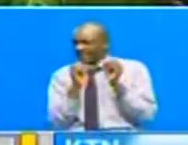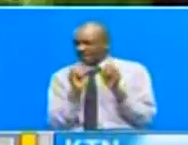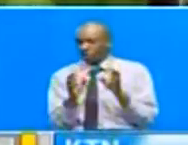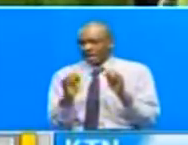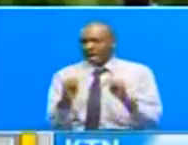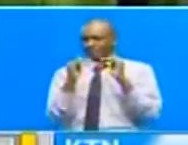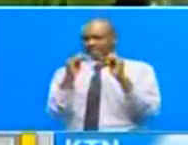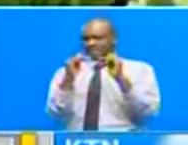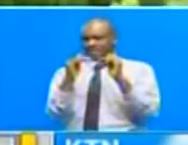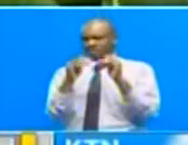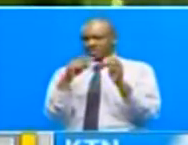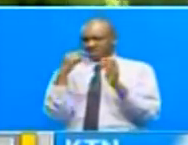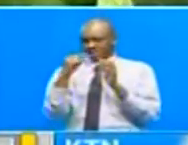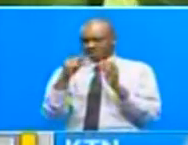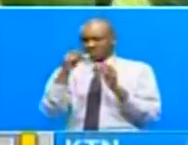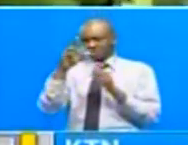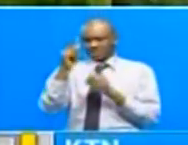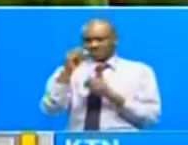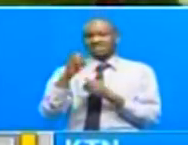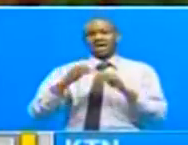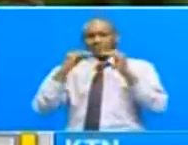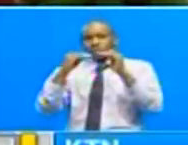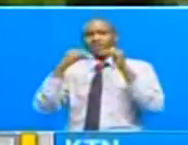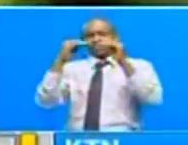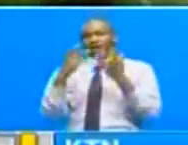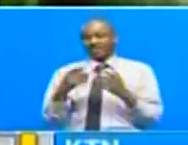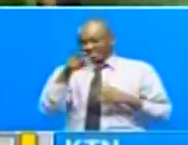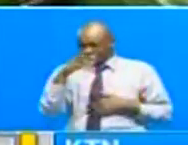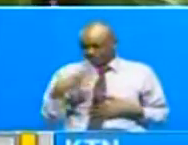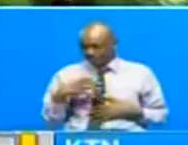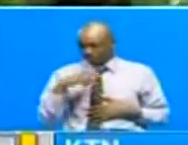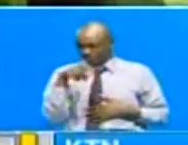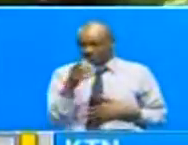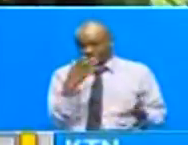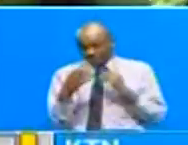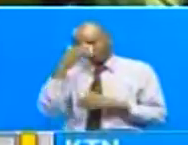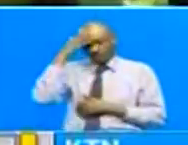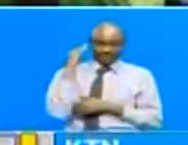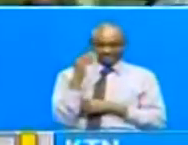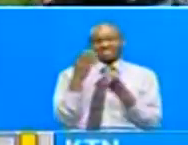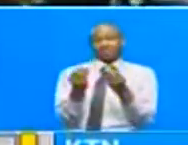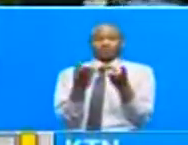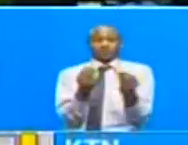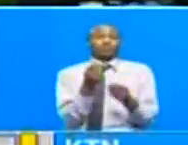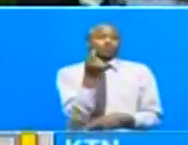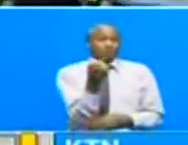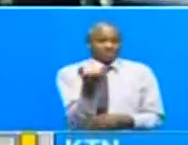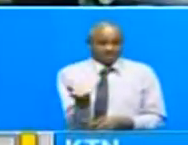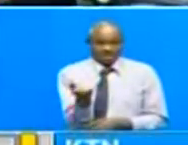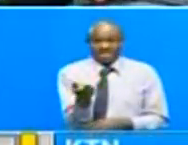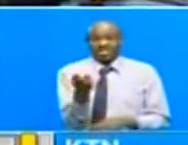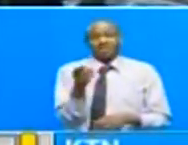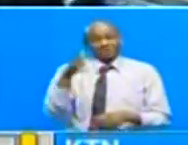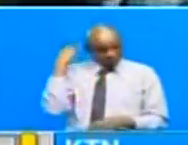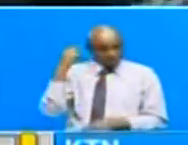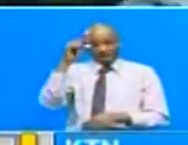upgraded, that means that the people who are operating this system, they might forget simple things. So mm-hmm. what the government